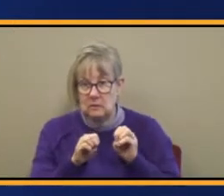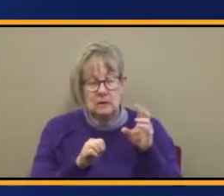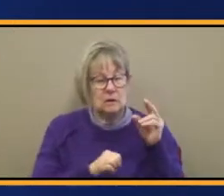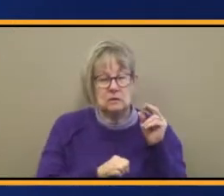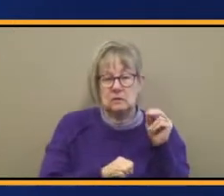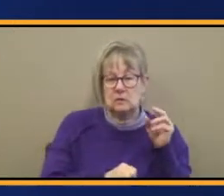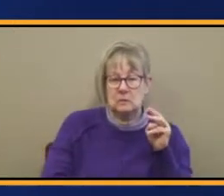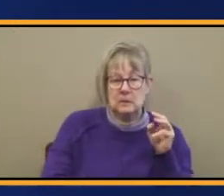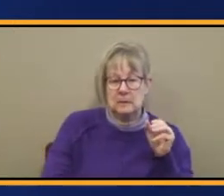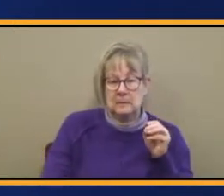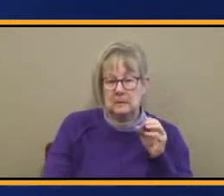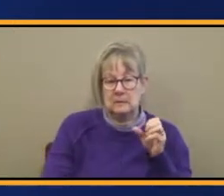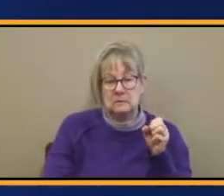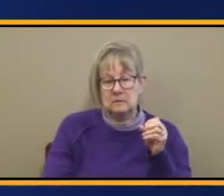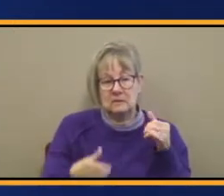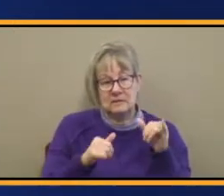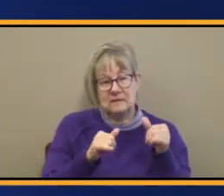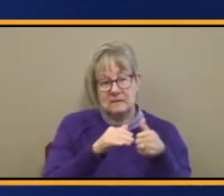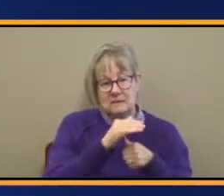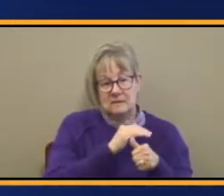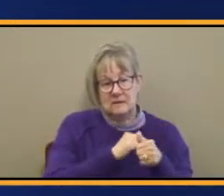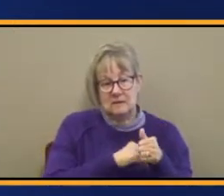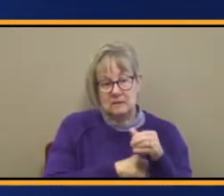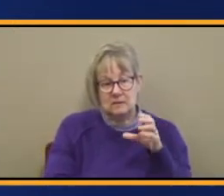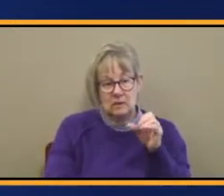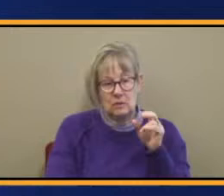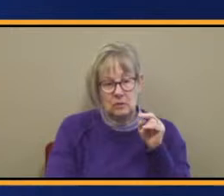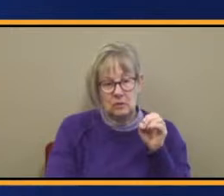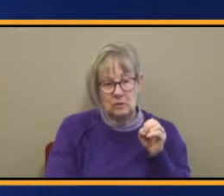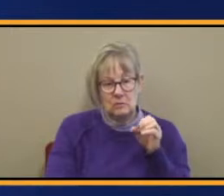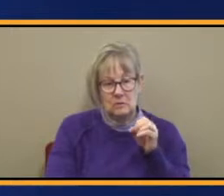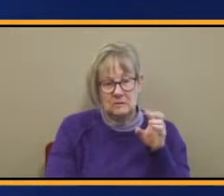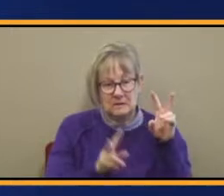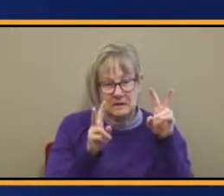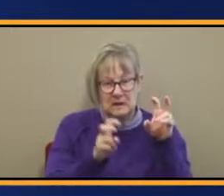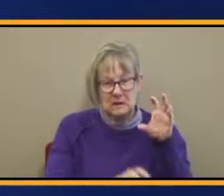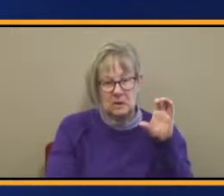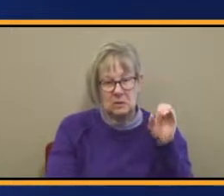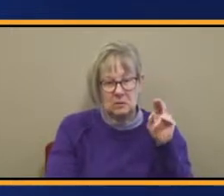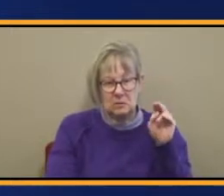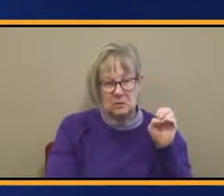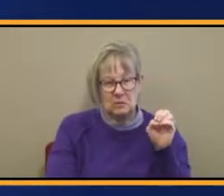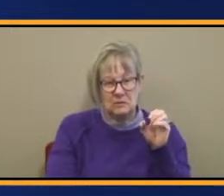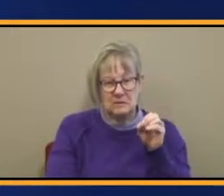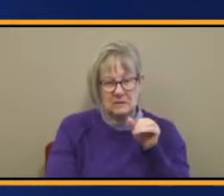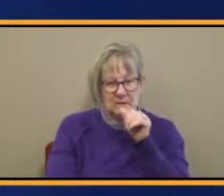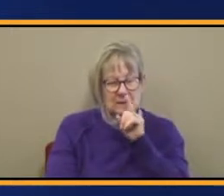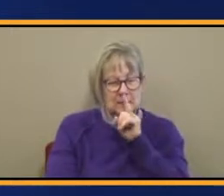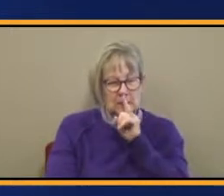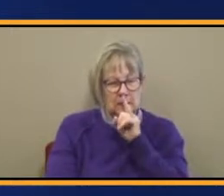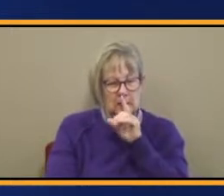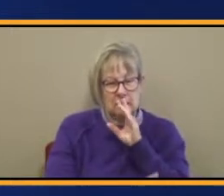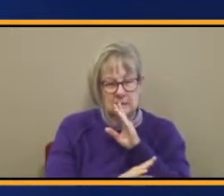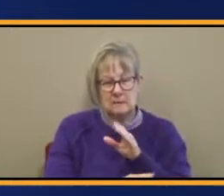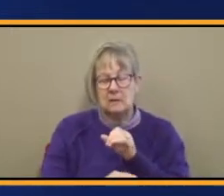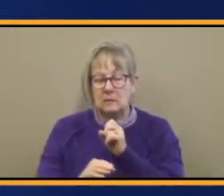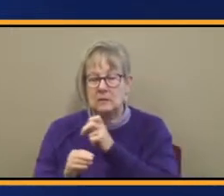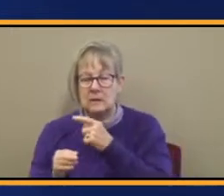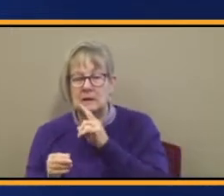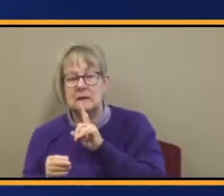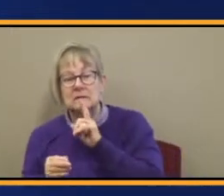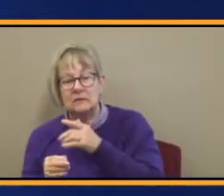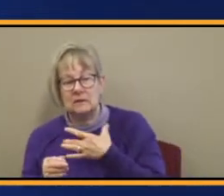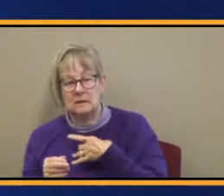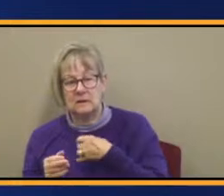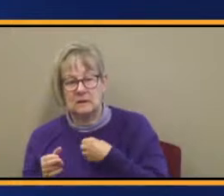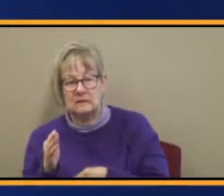ma'am. No? Okay. No, it's still under the cone of silence. Okay. All right. Well, thank you. That definitely would like to have additional conversations